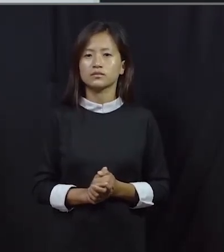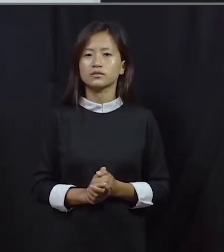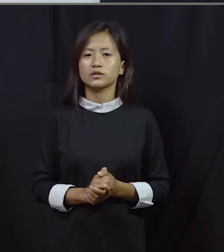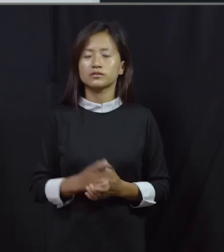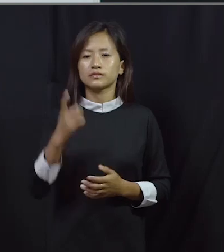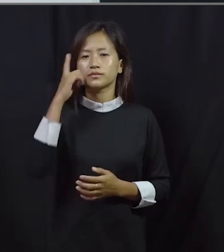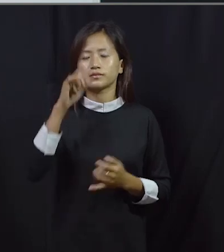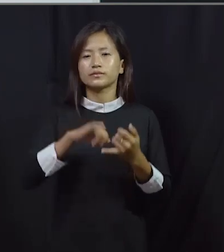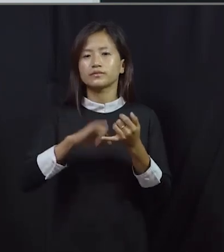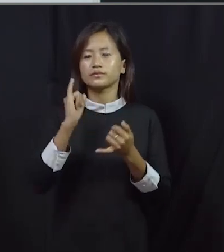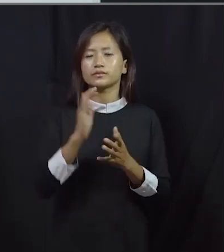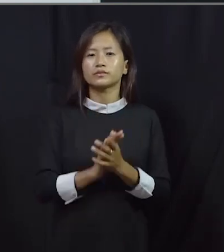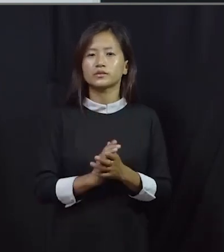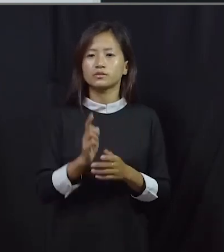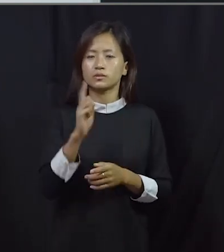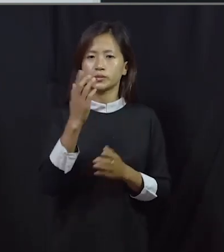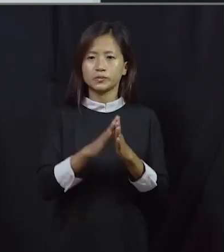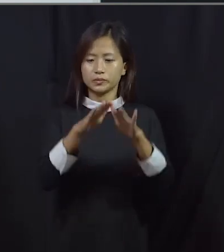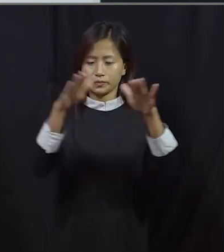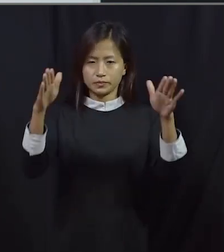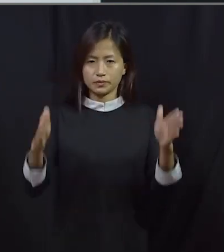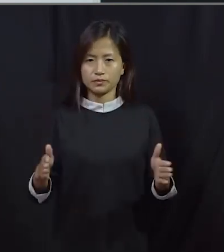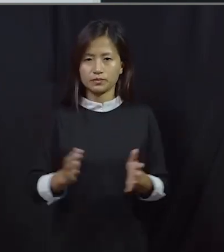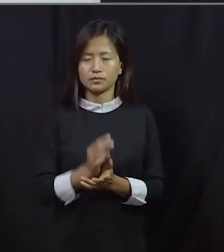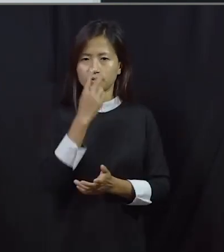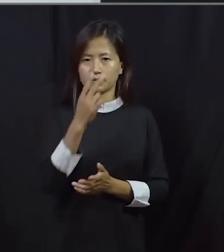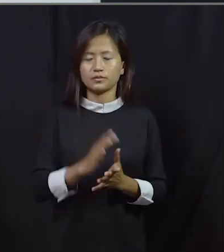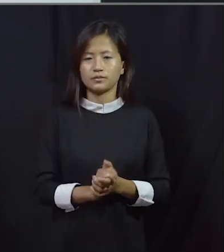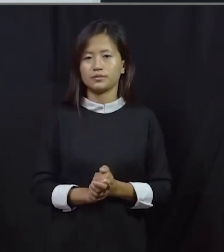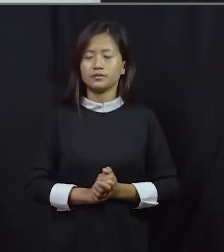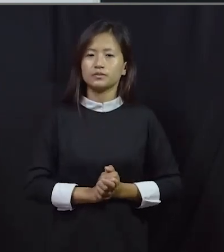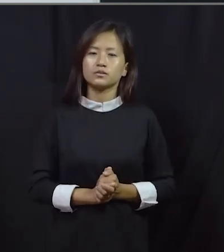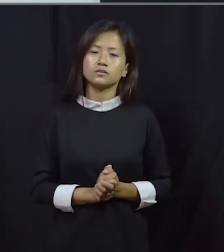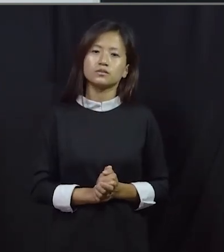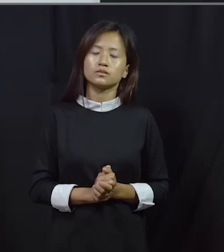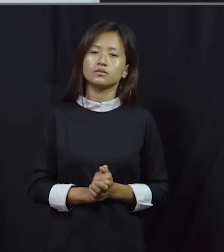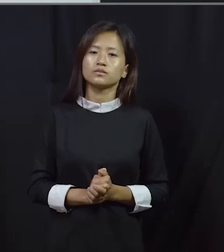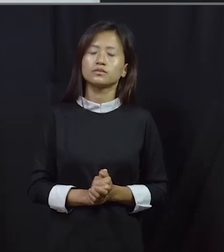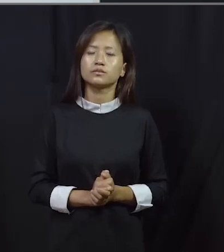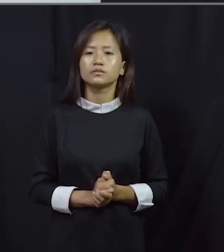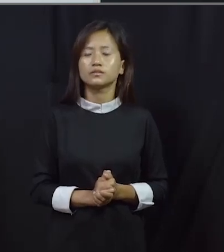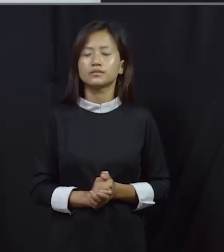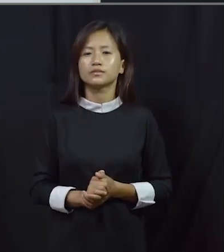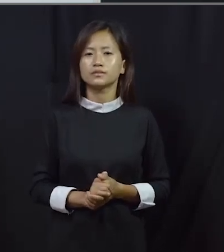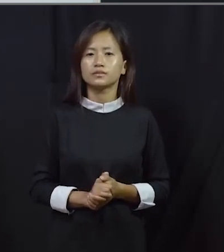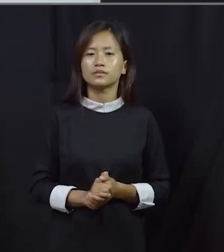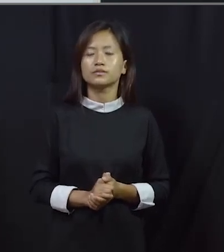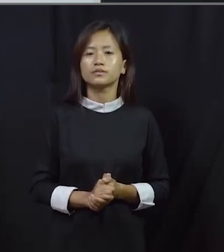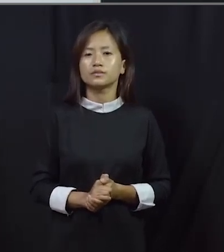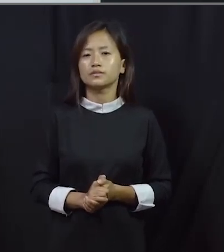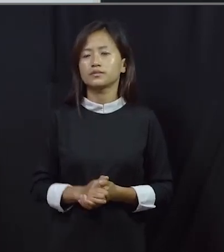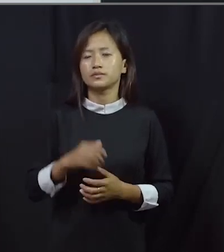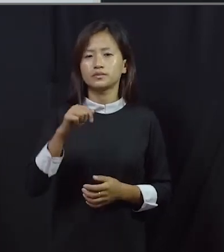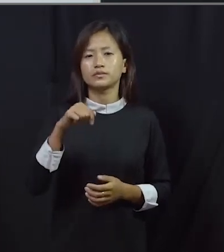for SI, I'll make one table. So because we have so many units in SI. Okay. So now, you